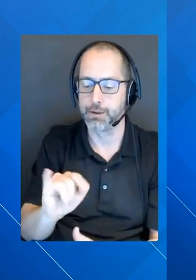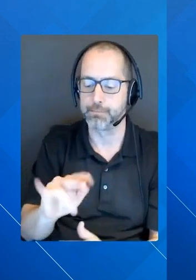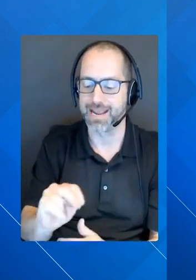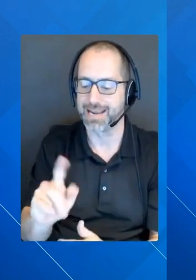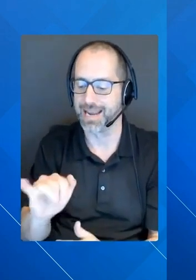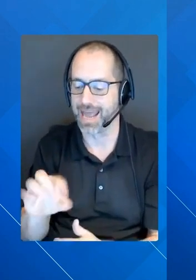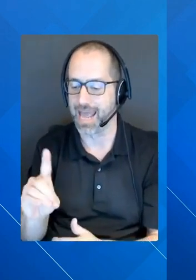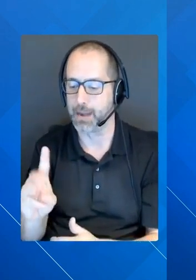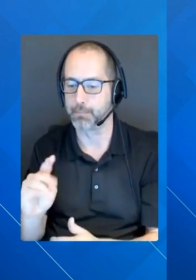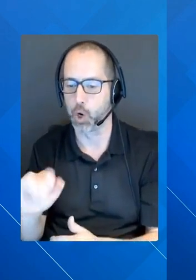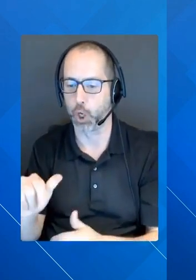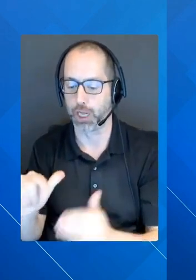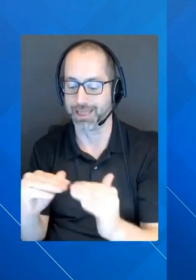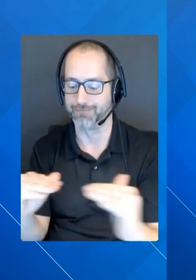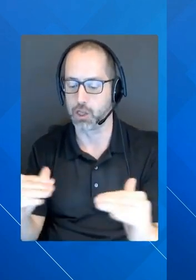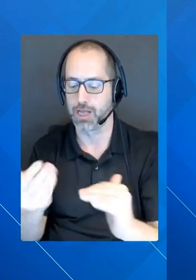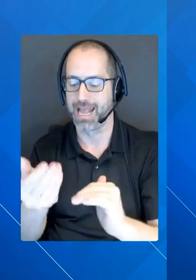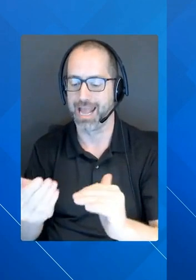1 welcome Evelyn.